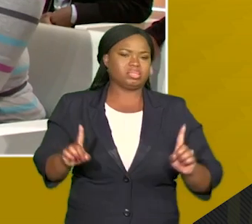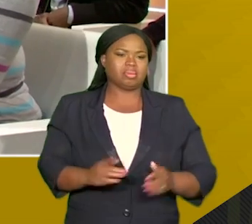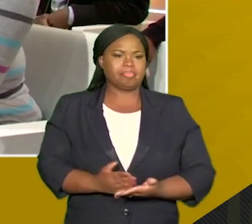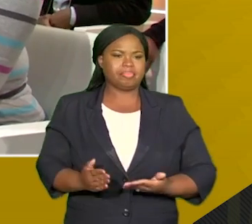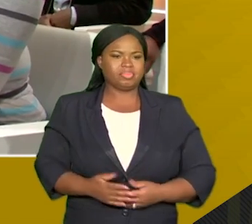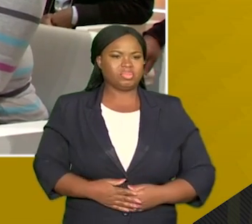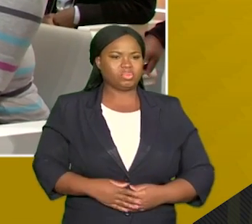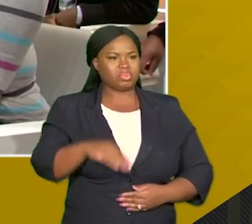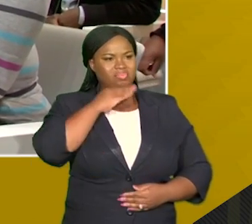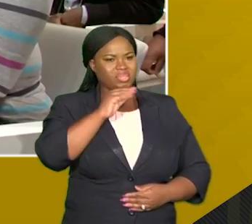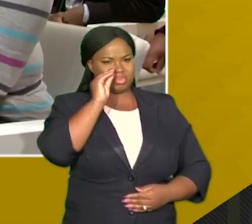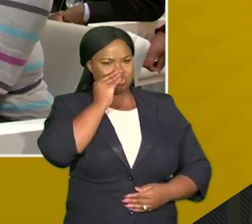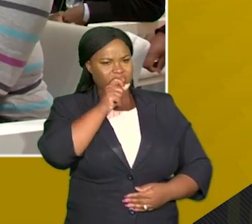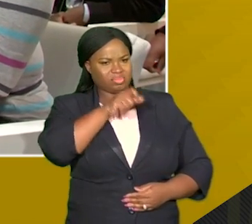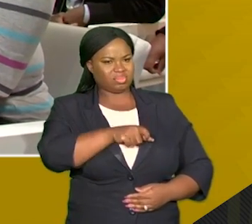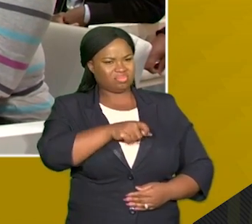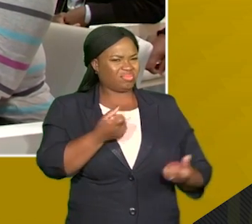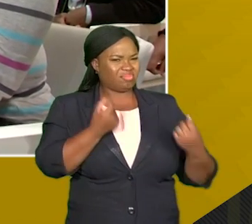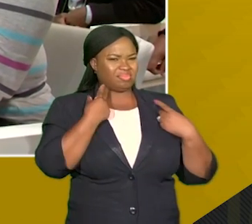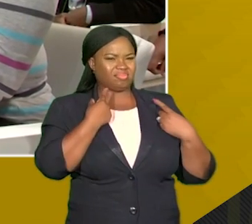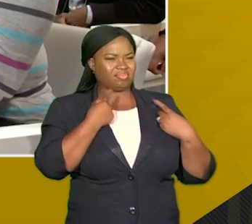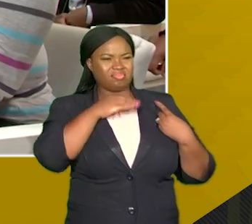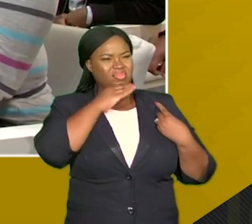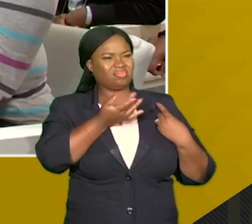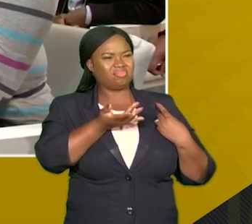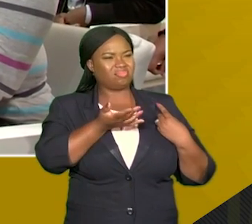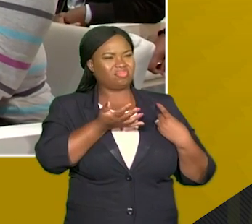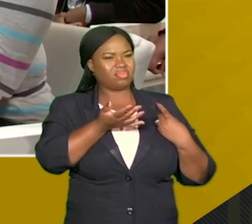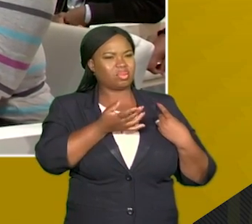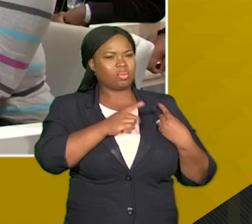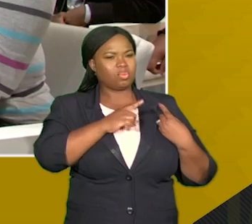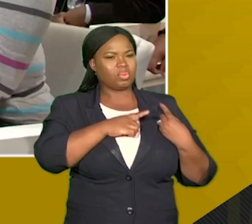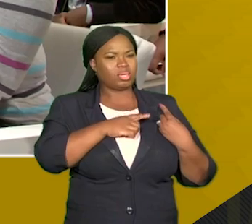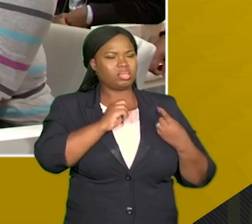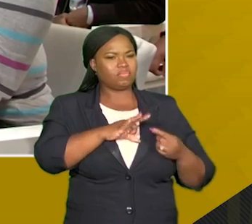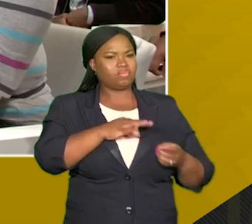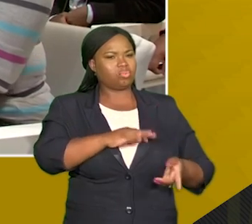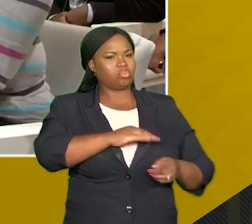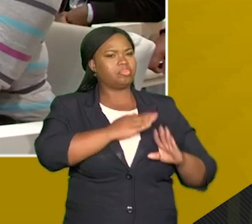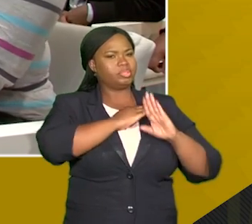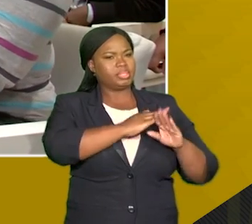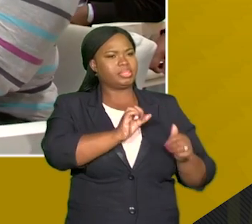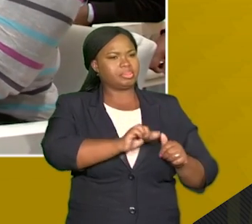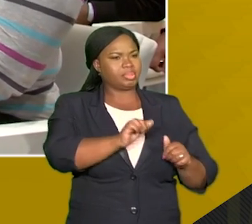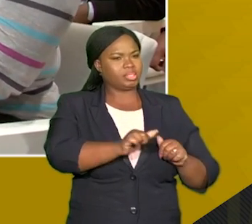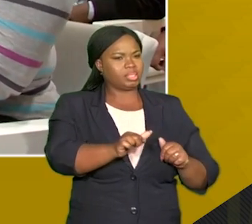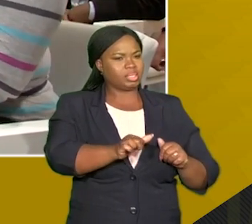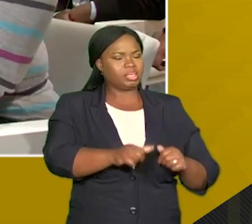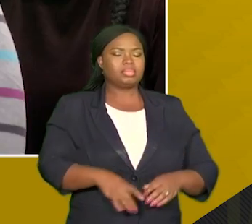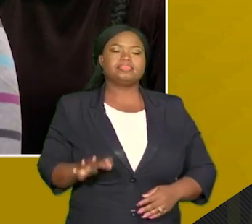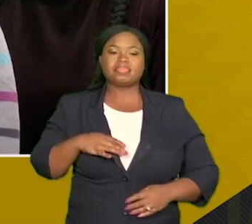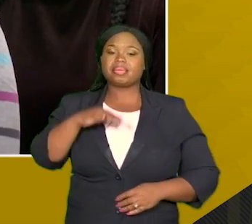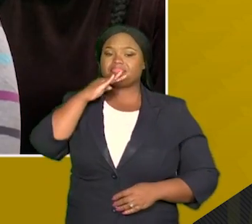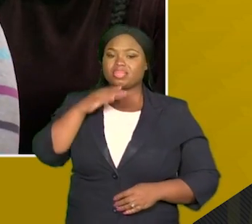babagijimisa so uthi igangster bayiyeke I'm not understanding explain to me because isn't prevention better than cure no yazi ngisho ukuthini ngisho